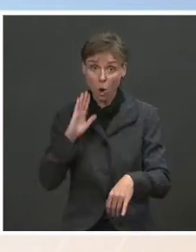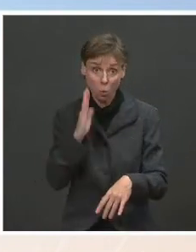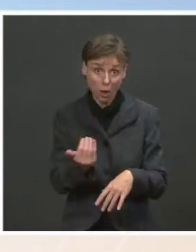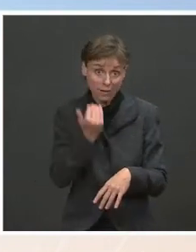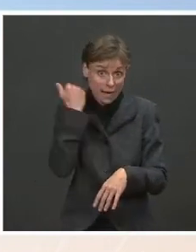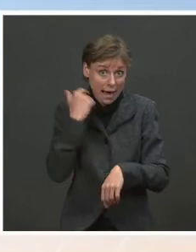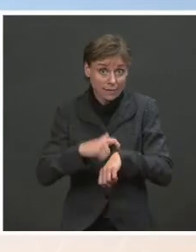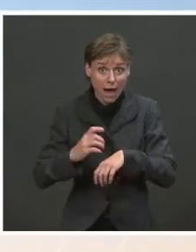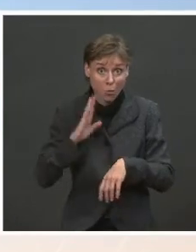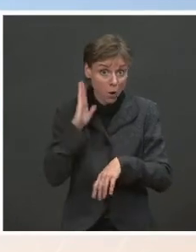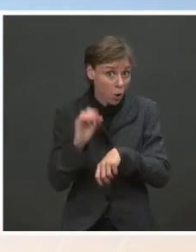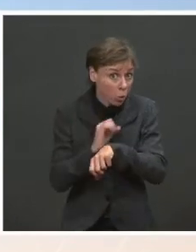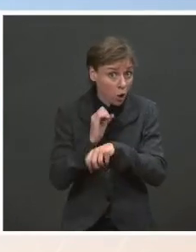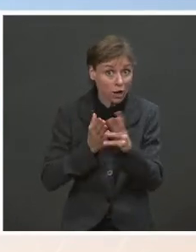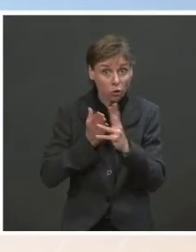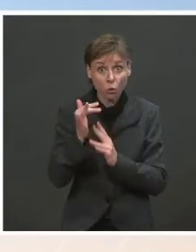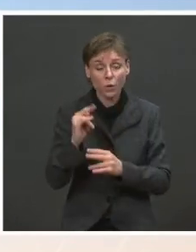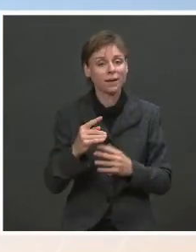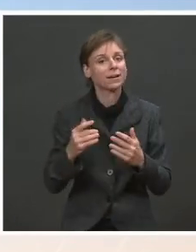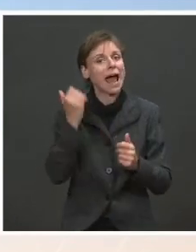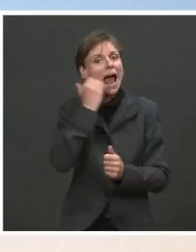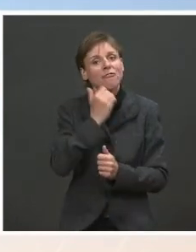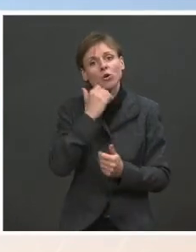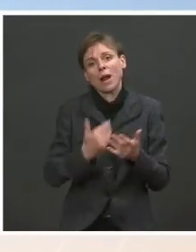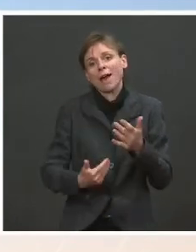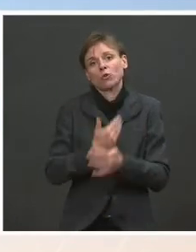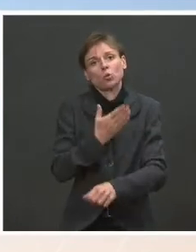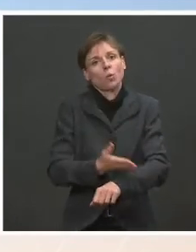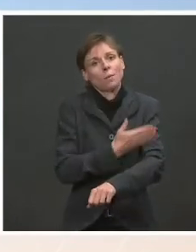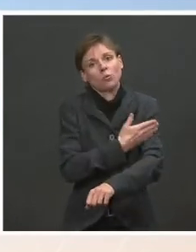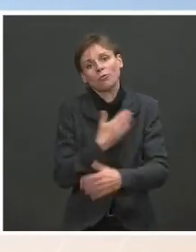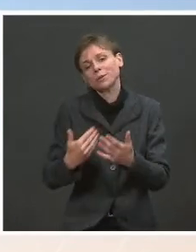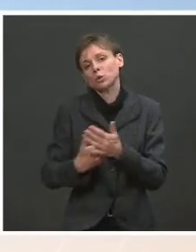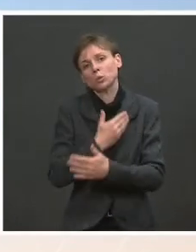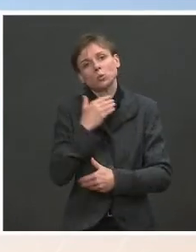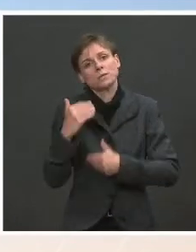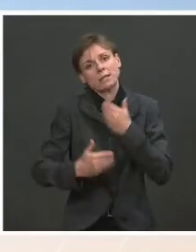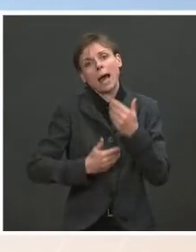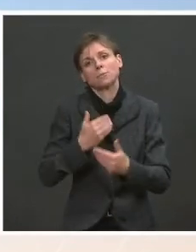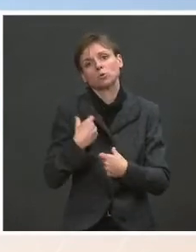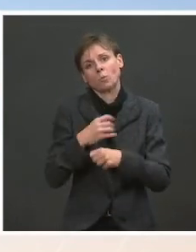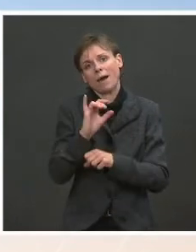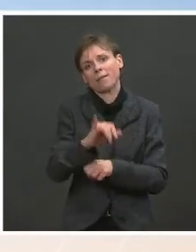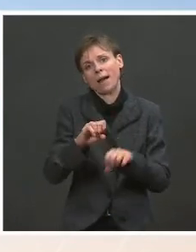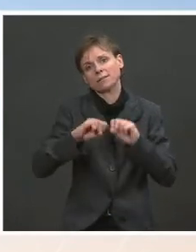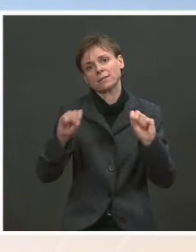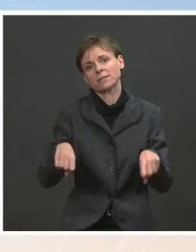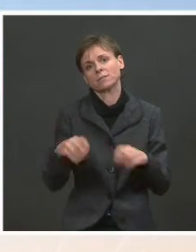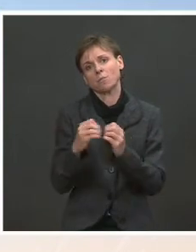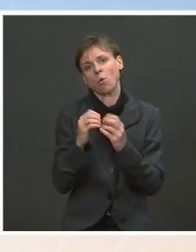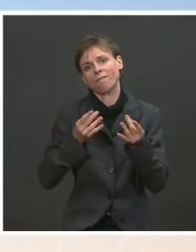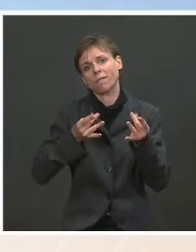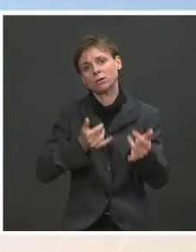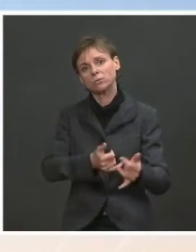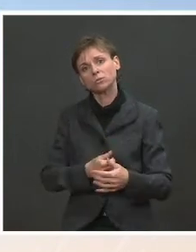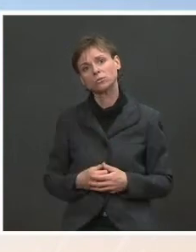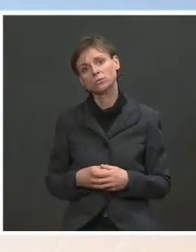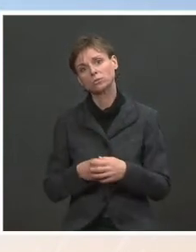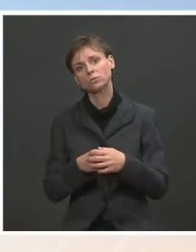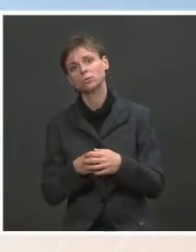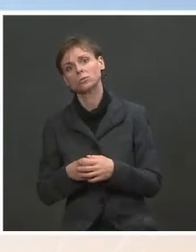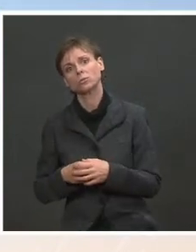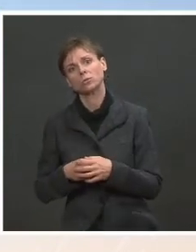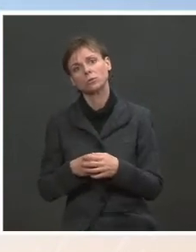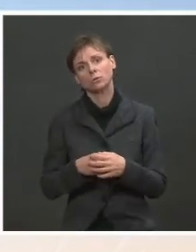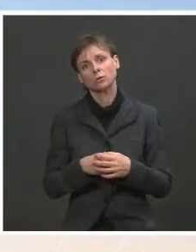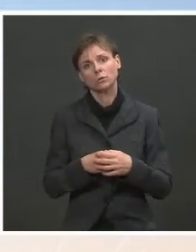day we have new steps and new improvements we're taking to make the system more efficient and effective. So is there a limit or a cap to the number of unaccompanied minors that are